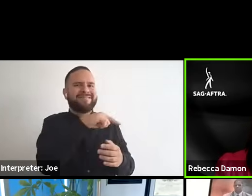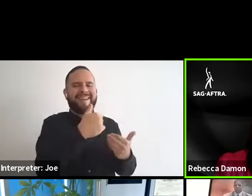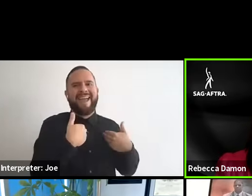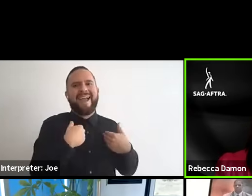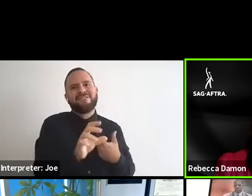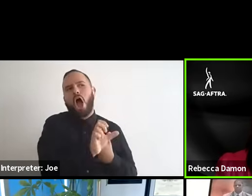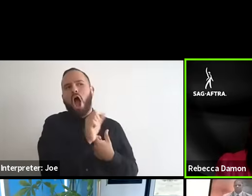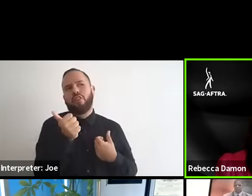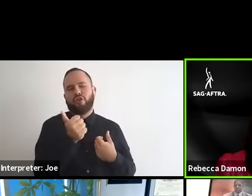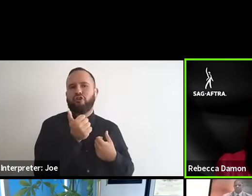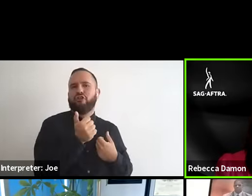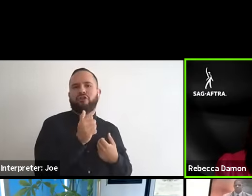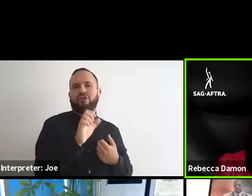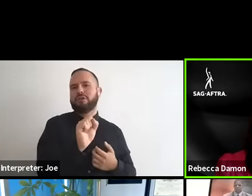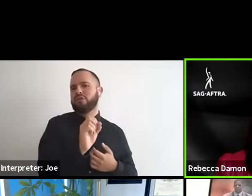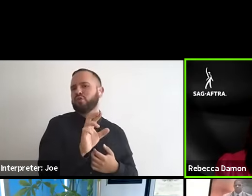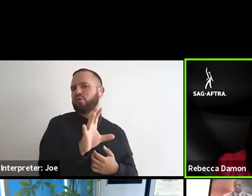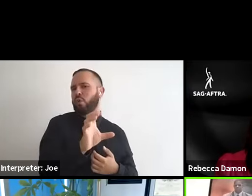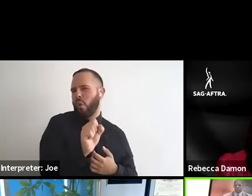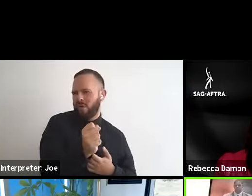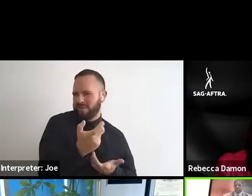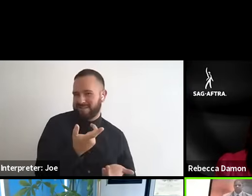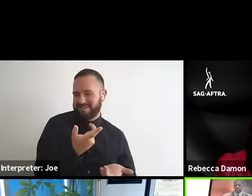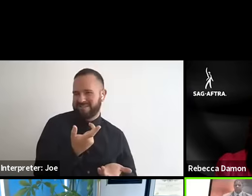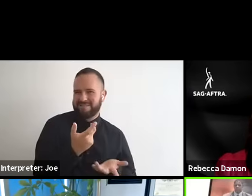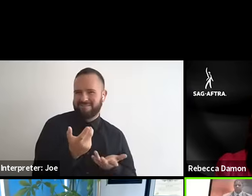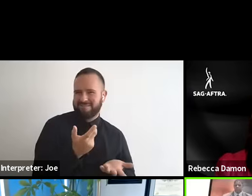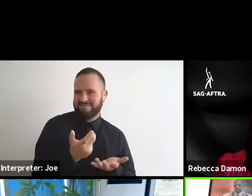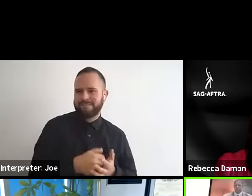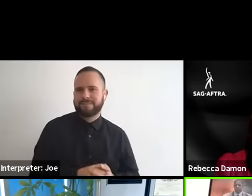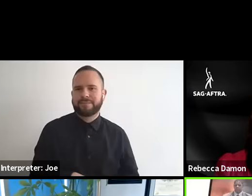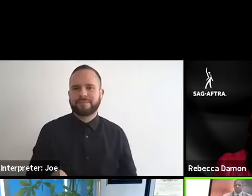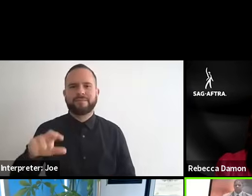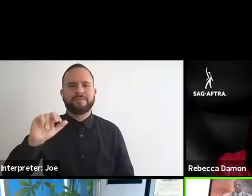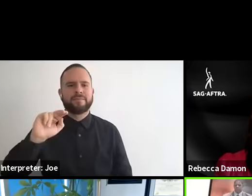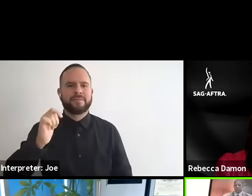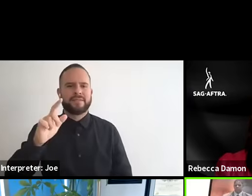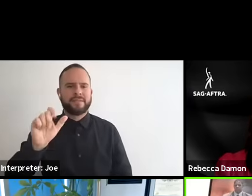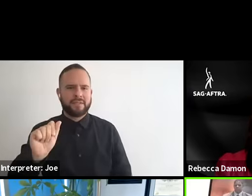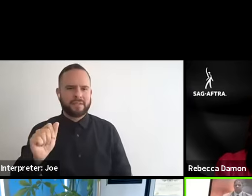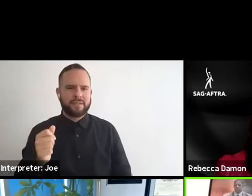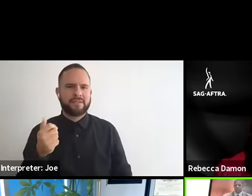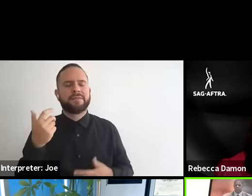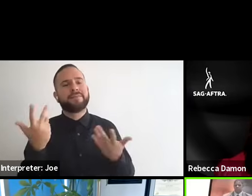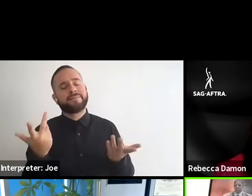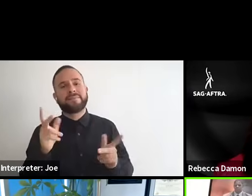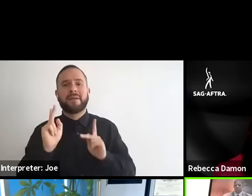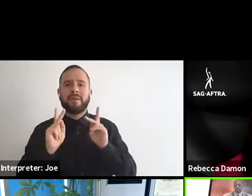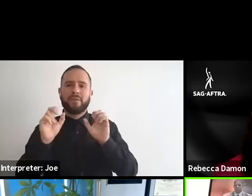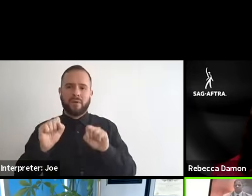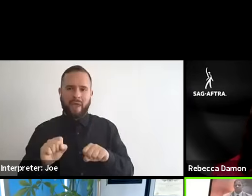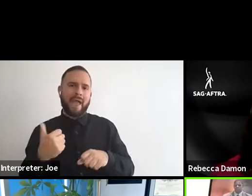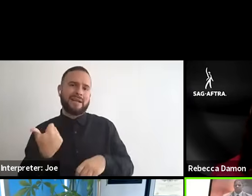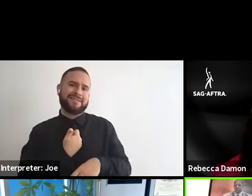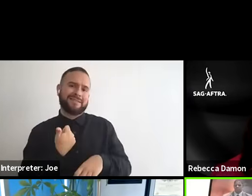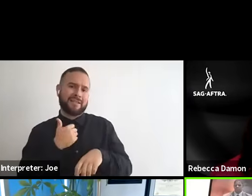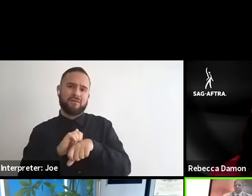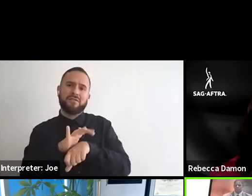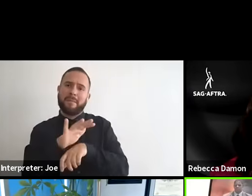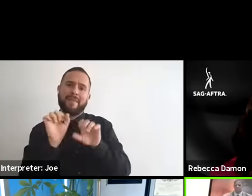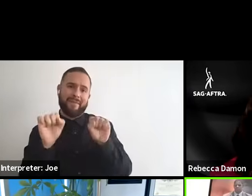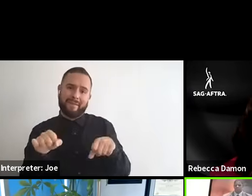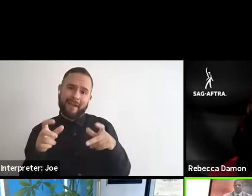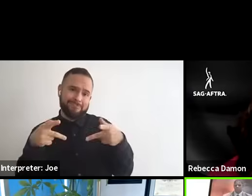other sources? Well, for the most part, people can self-submit. A lot of people can self-submit, but